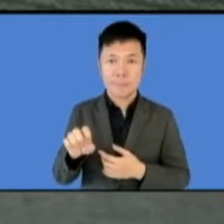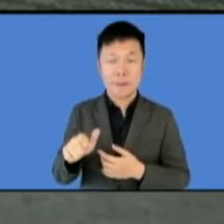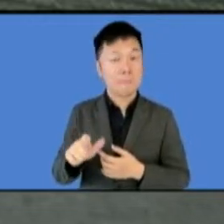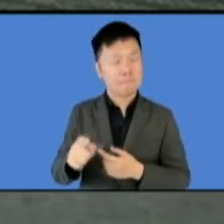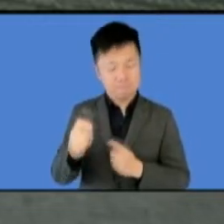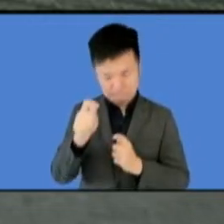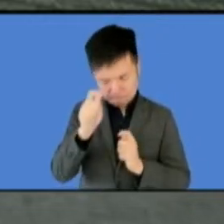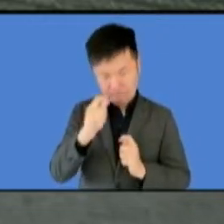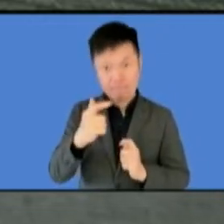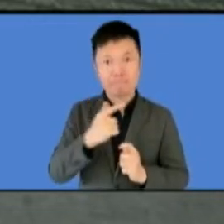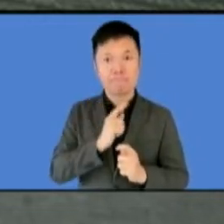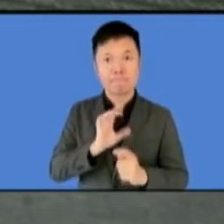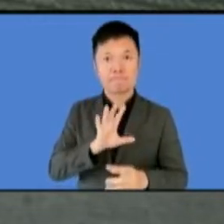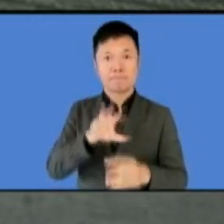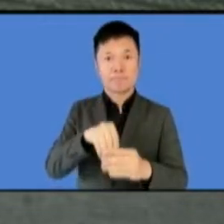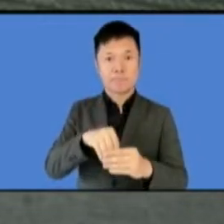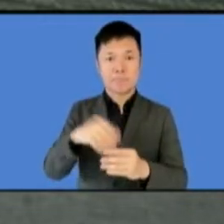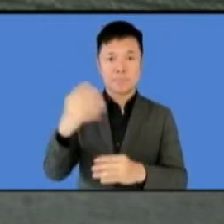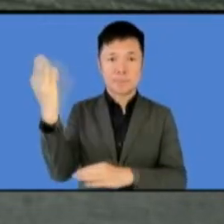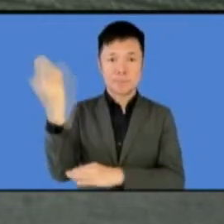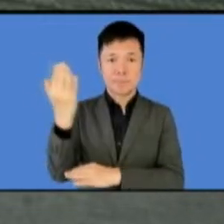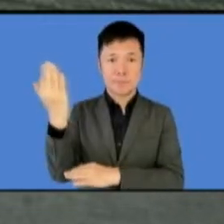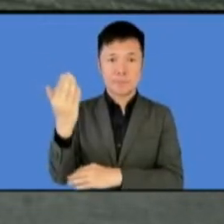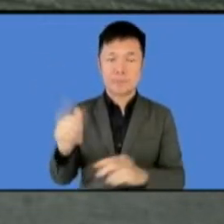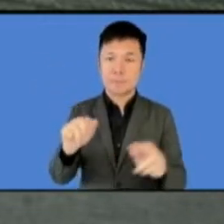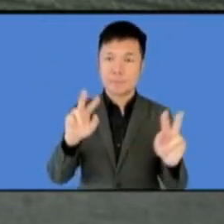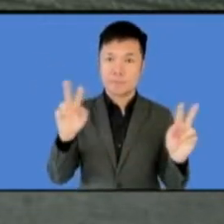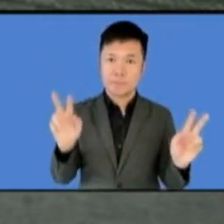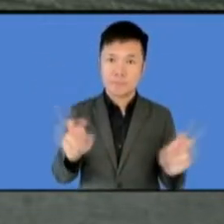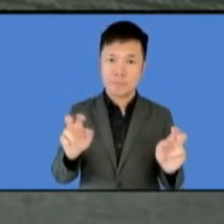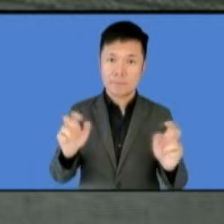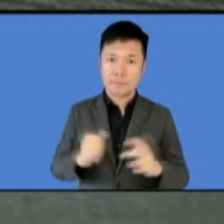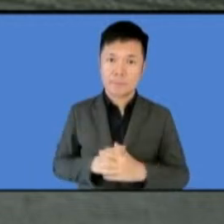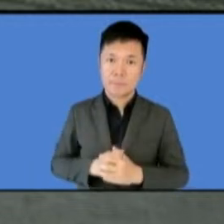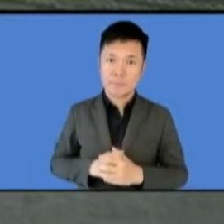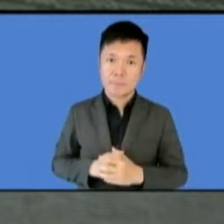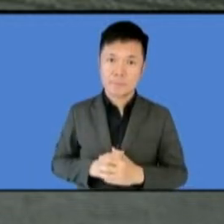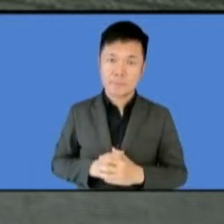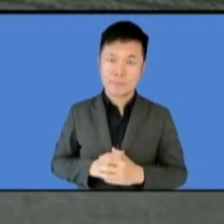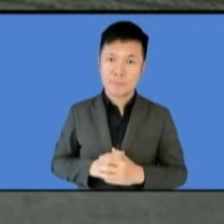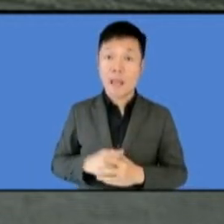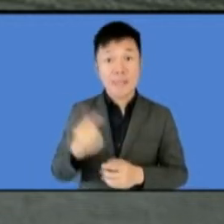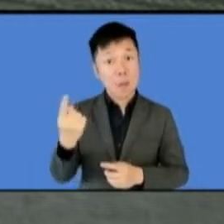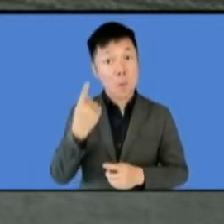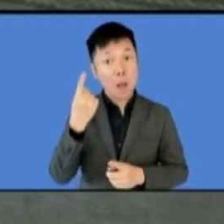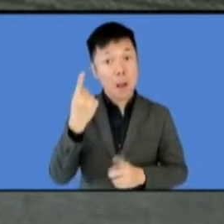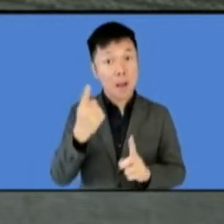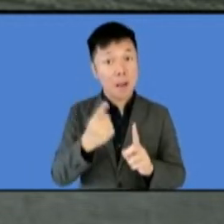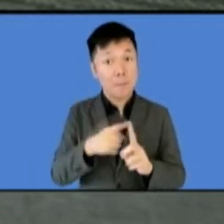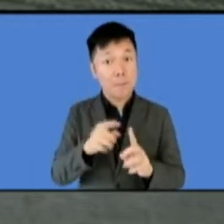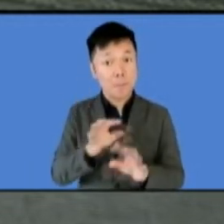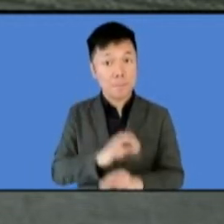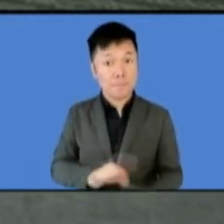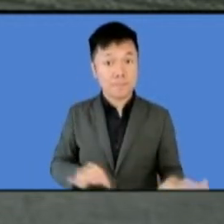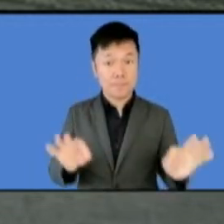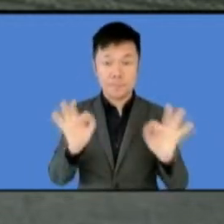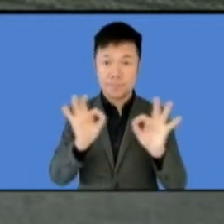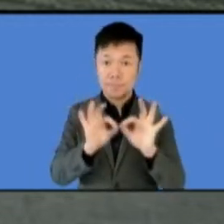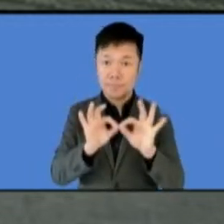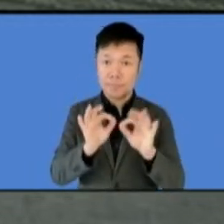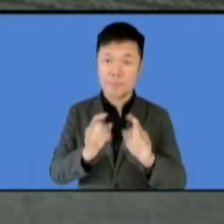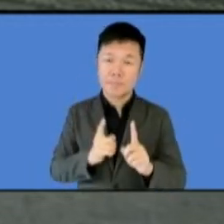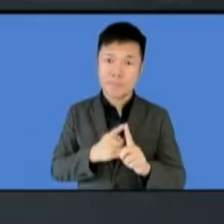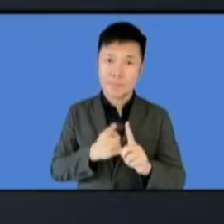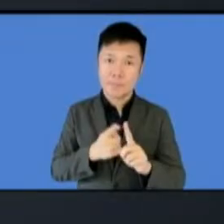join this panel discussion on this topic. I think there's a very important for us to understand the underpinning